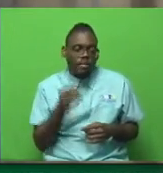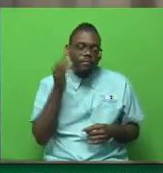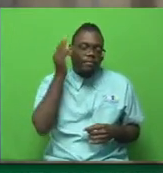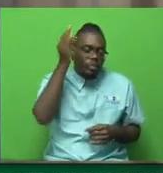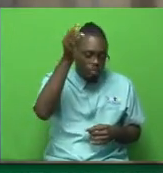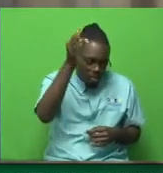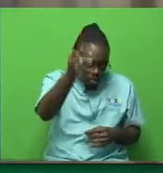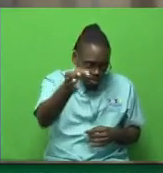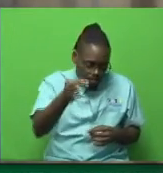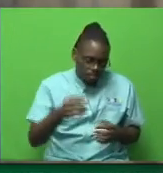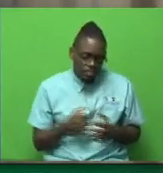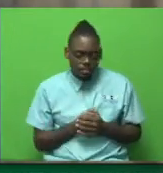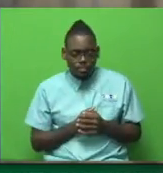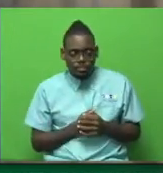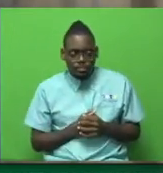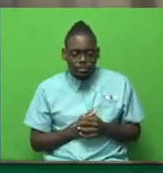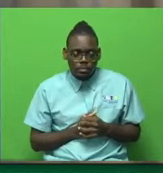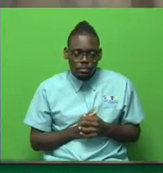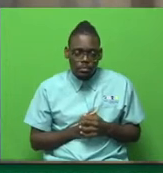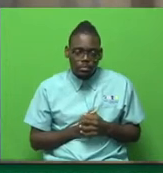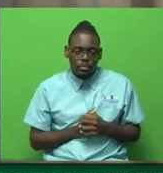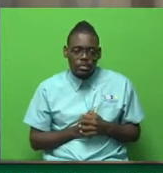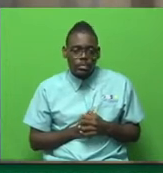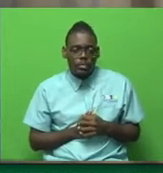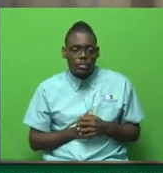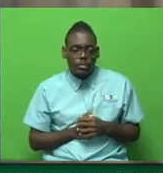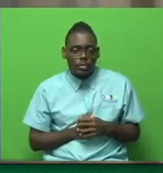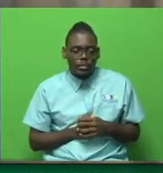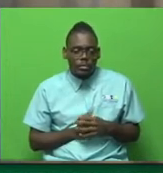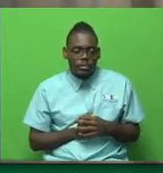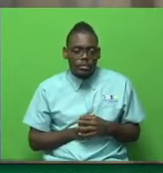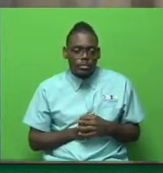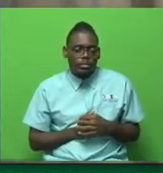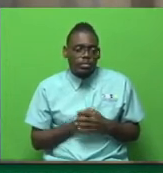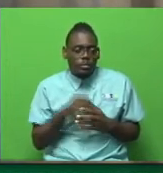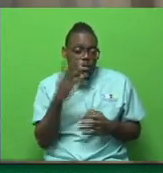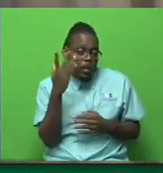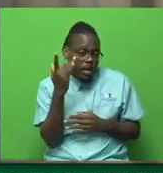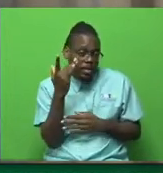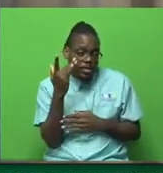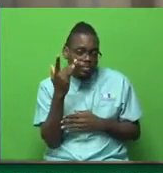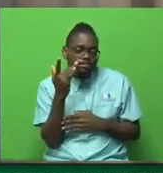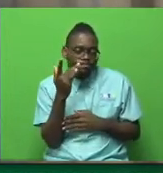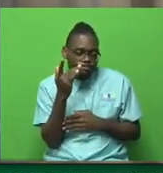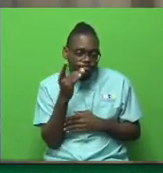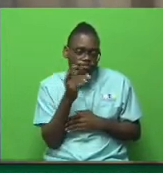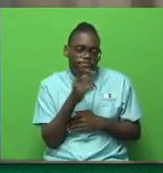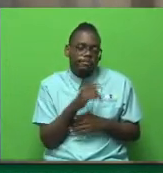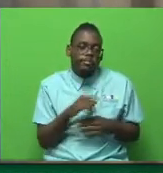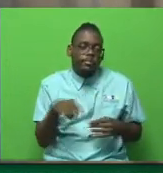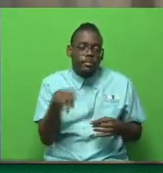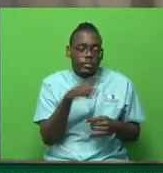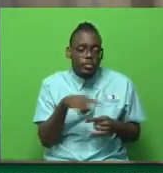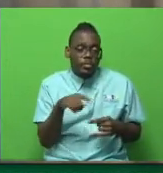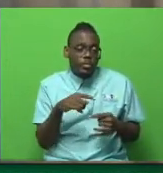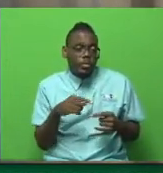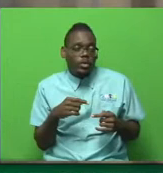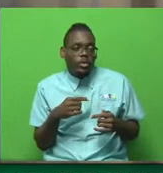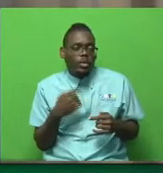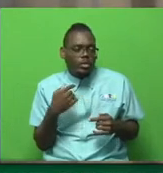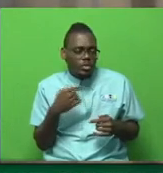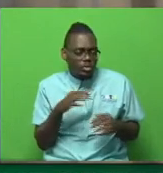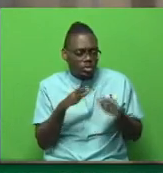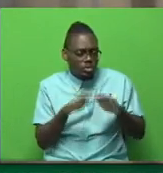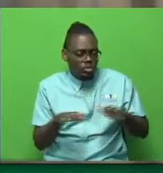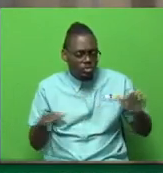why it completed Children's Hospital at cuva remained close while citizens were forced to wait for